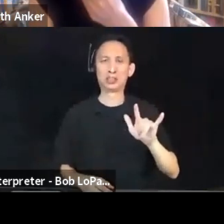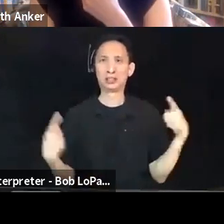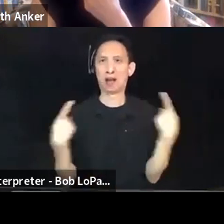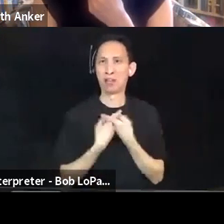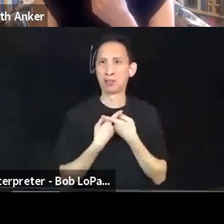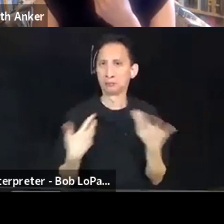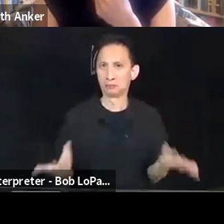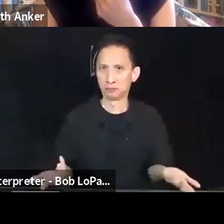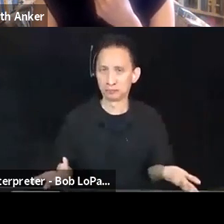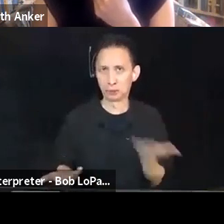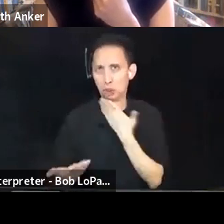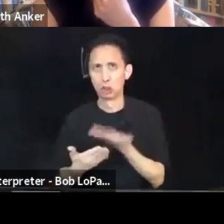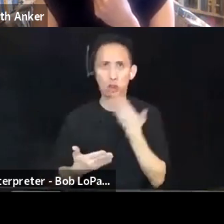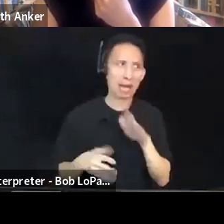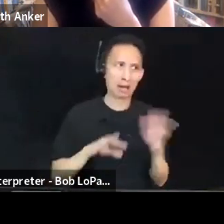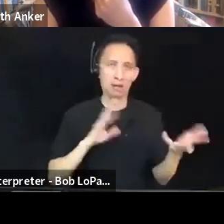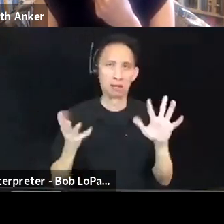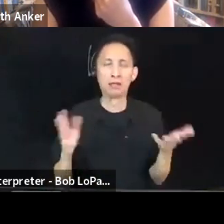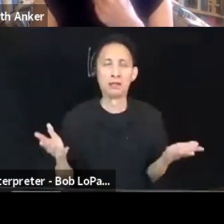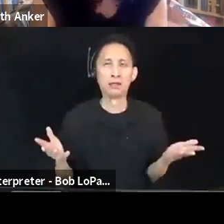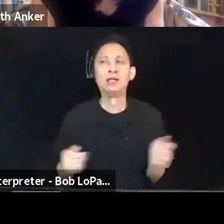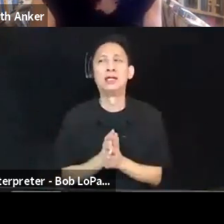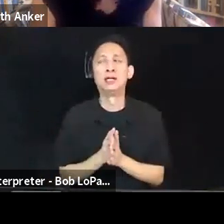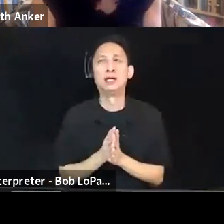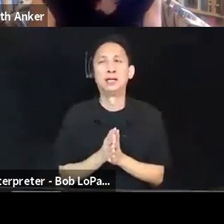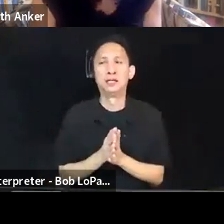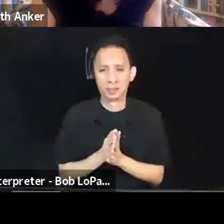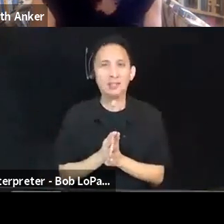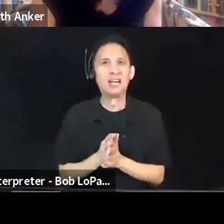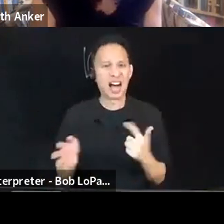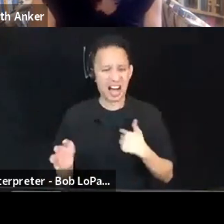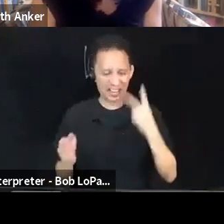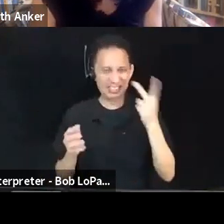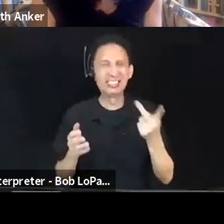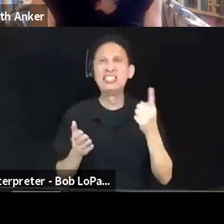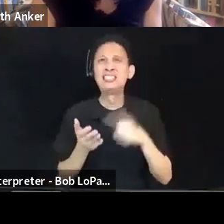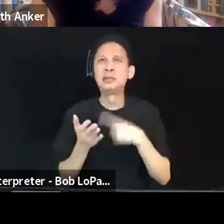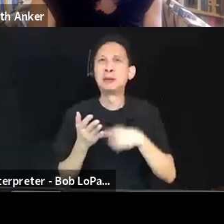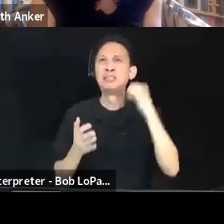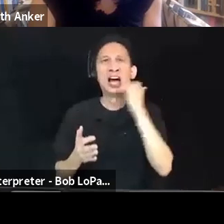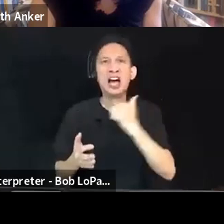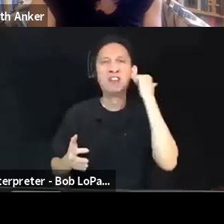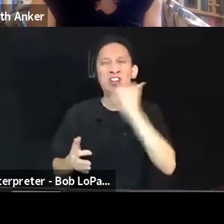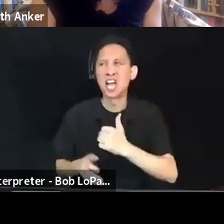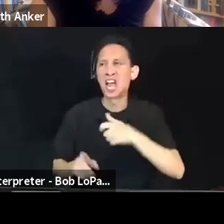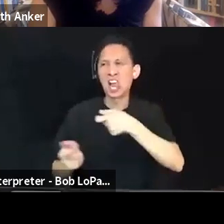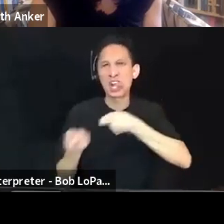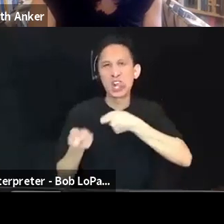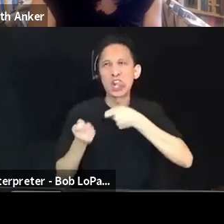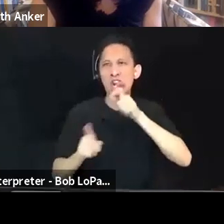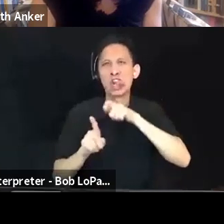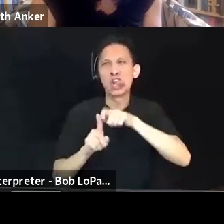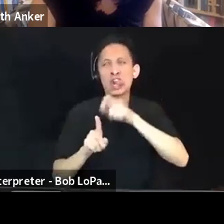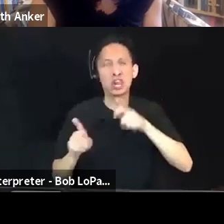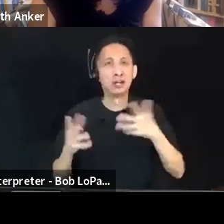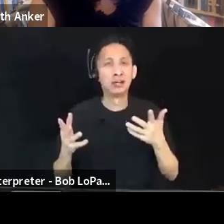very struck by the kind of everyday ways that some forms of antagonism happen. So for instance, we're in the middle